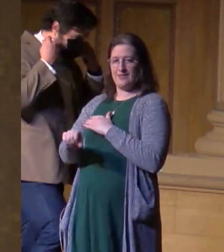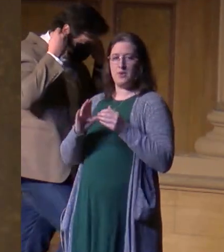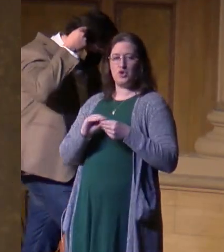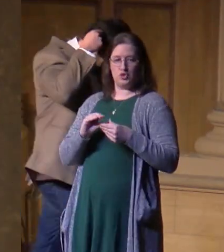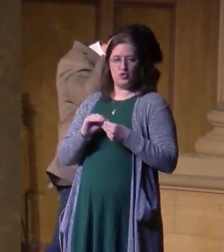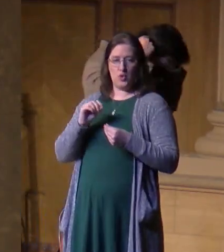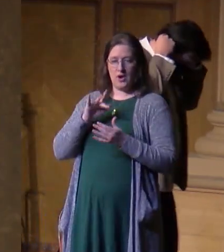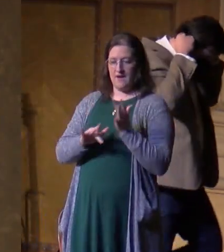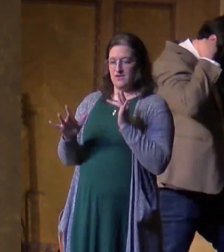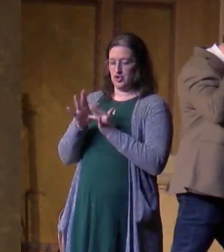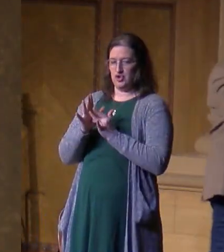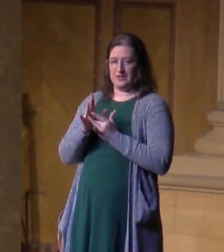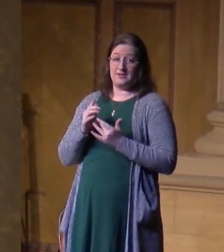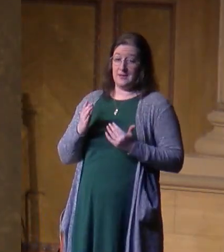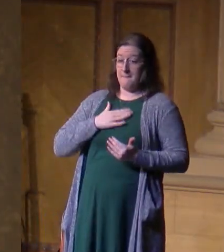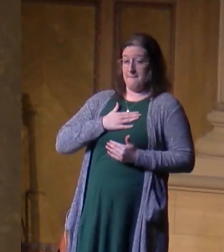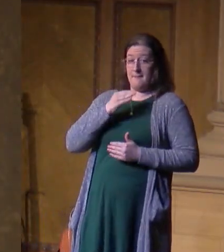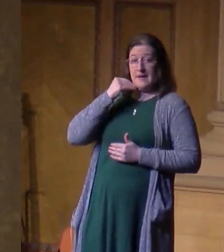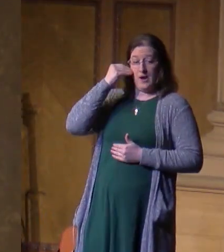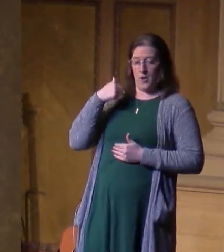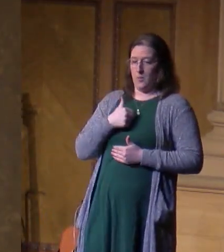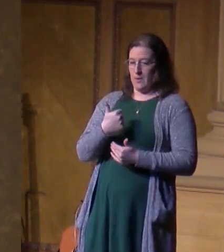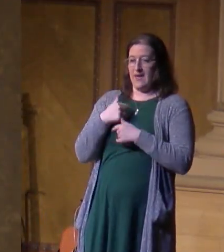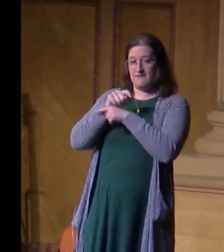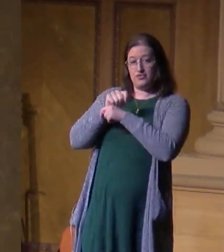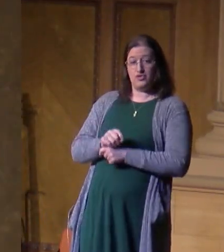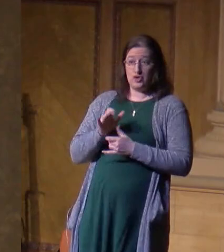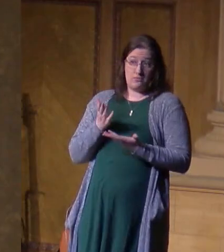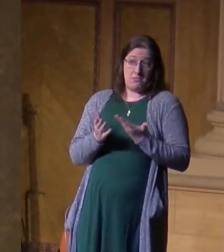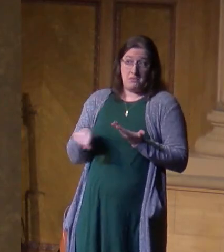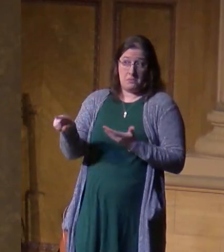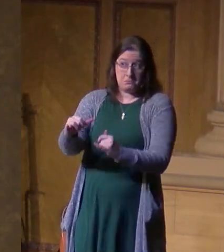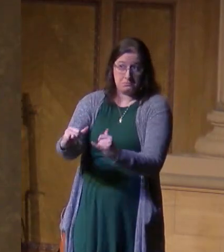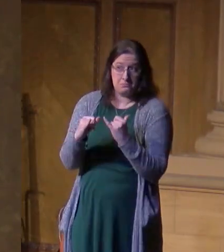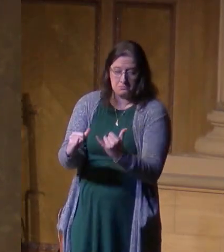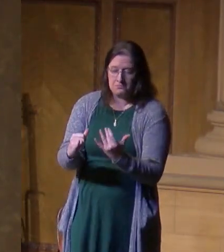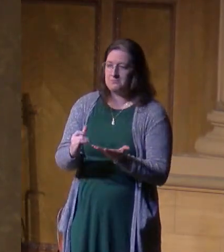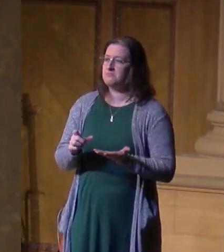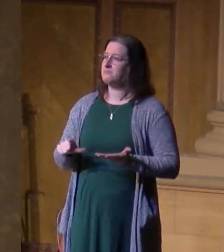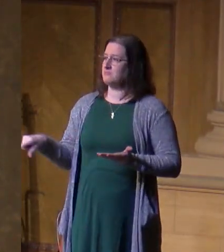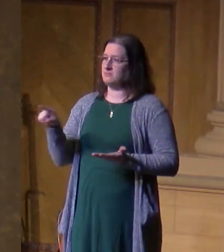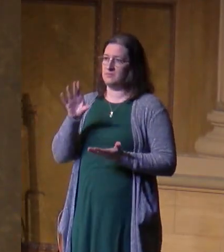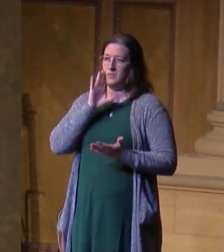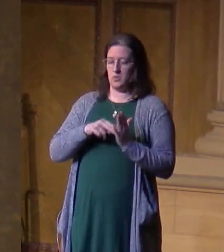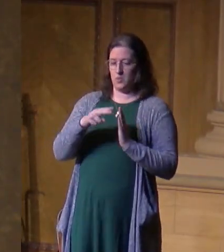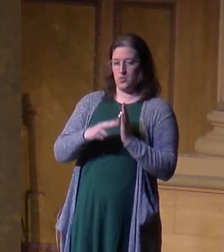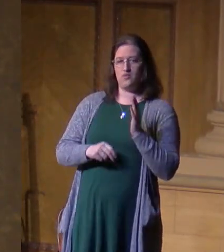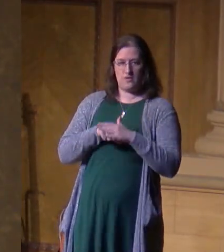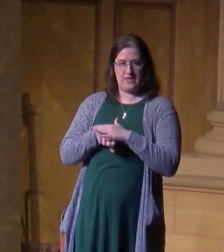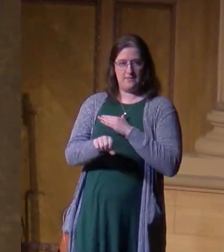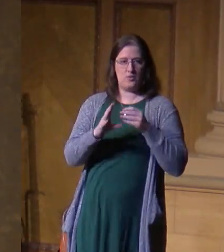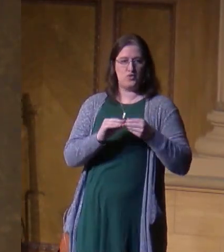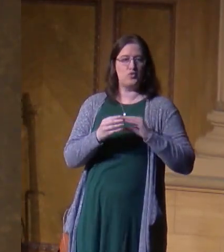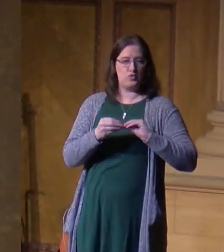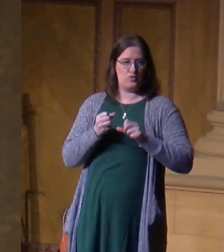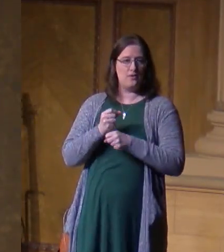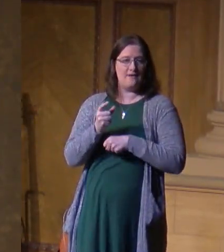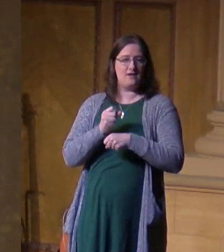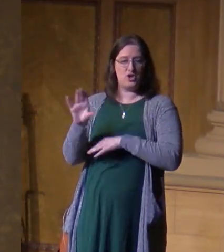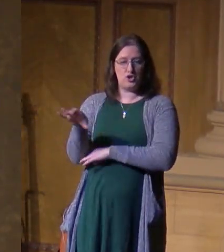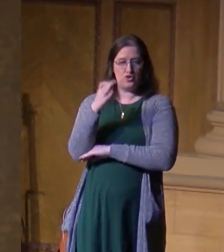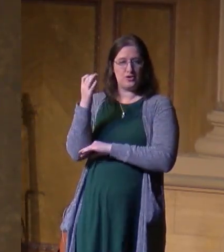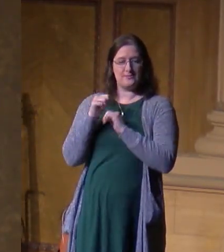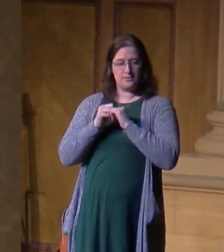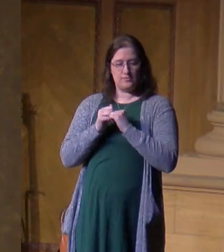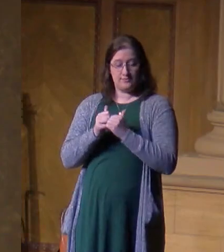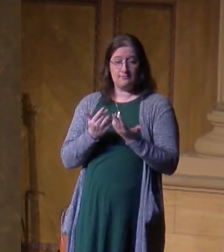evening. And we have a tradition in our home, and maybe you have the same tradition where you read the birth story as a family. And